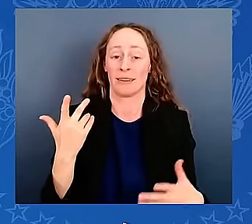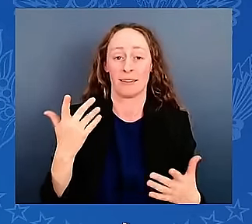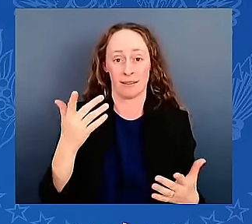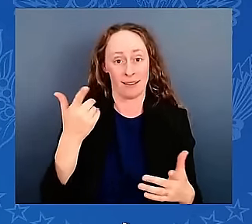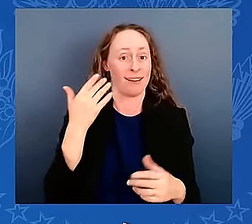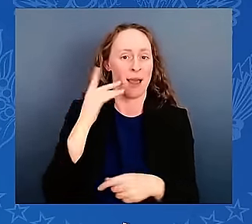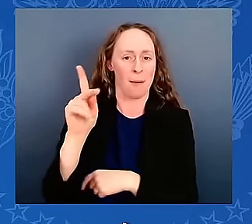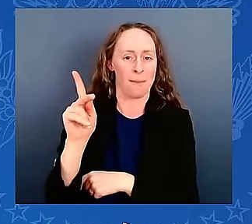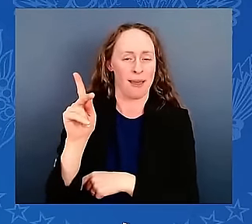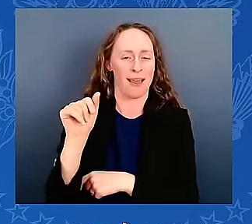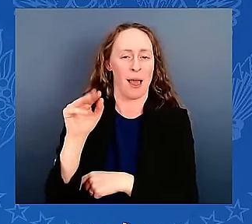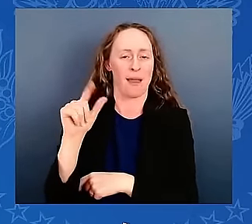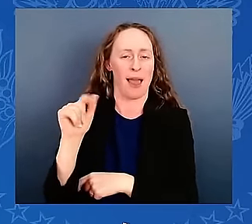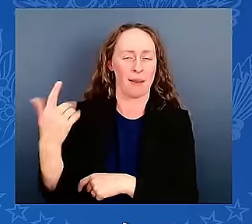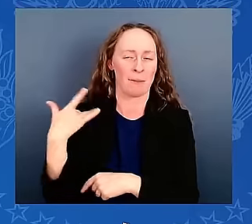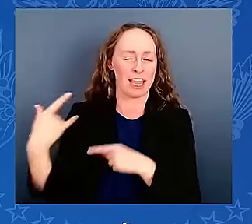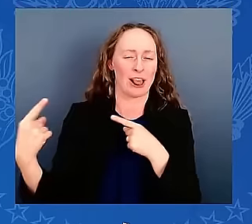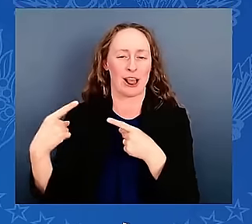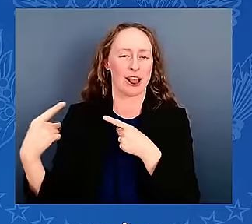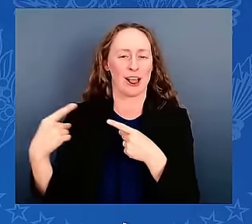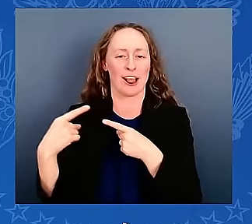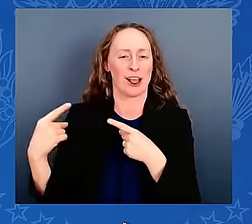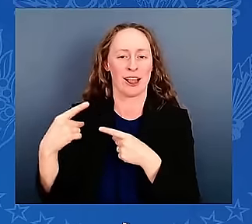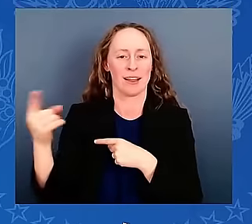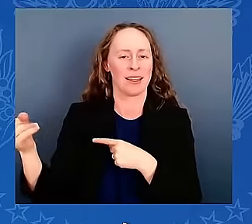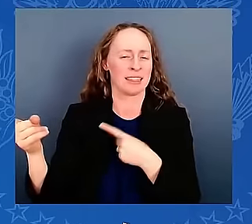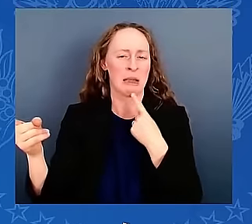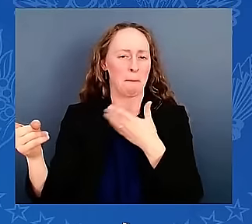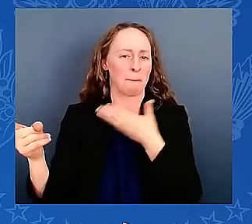She says Howard's the best. I said Delaware State's the best. But that's it.